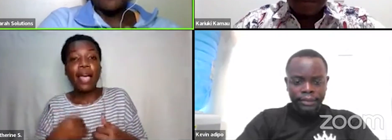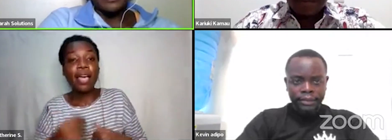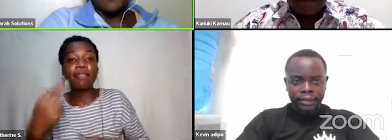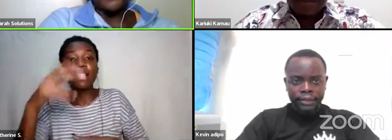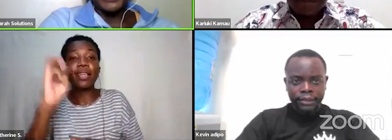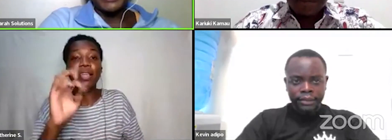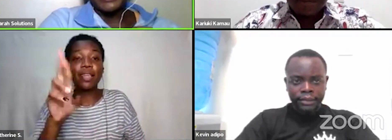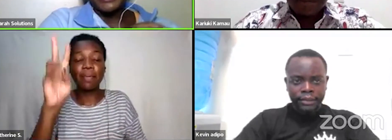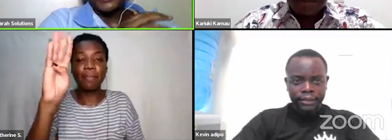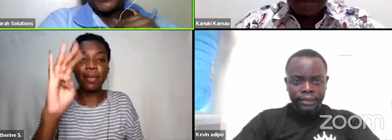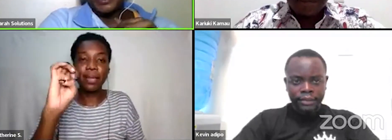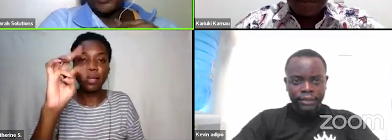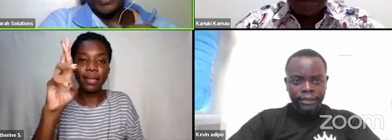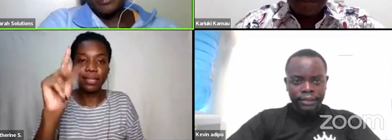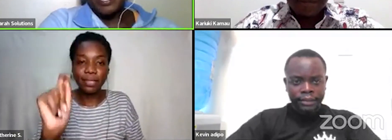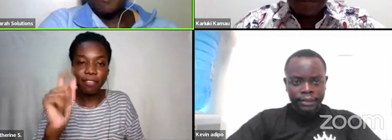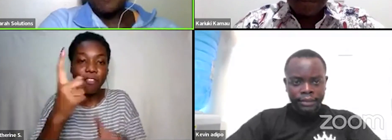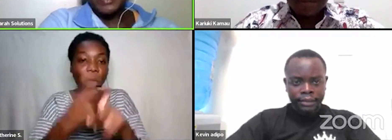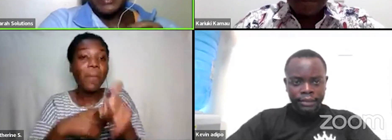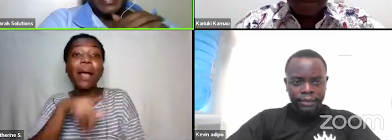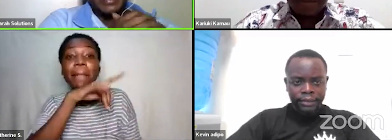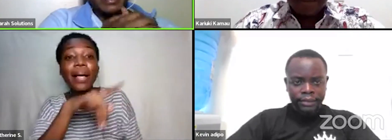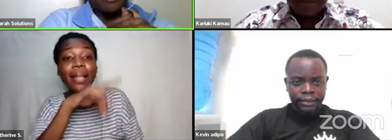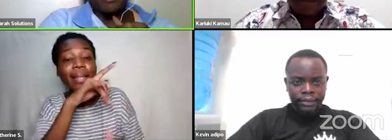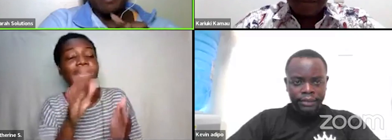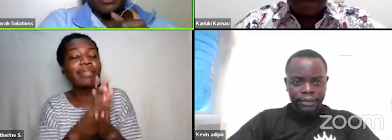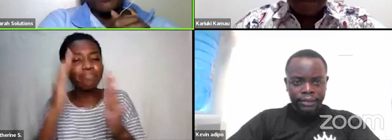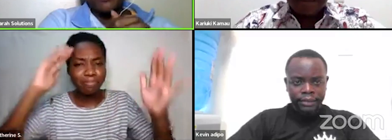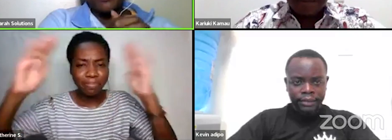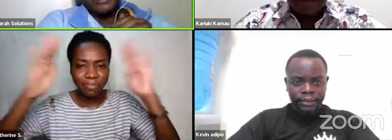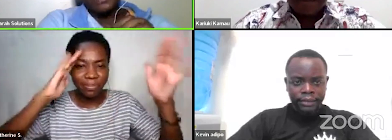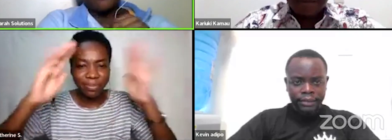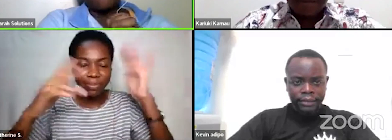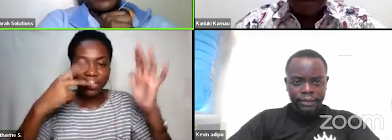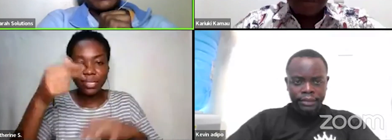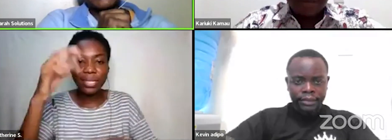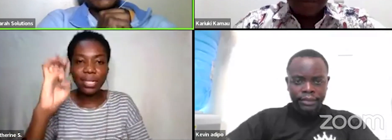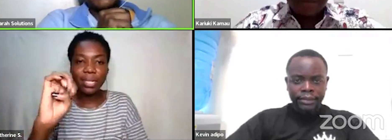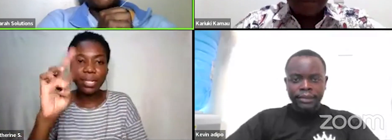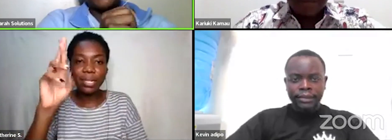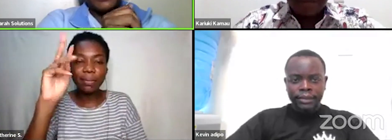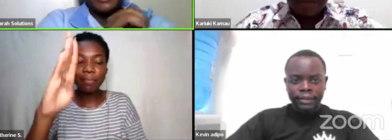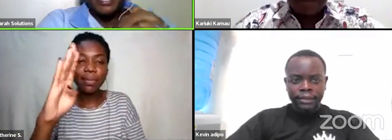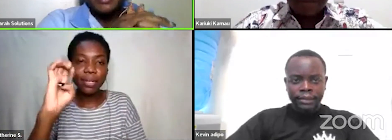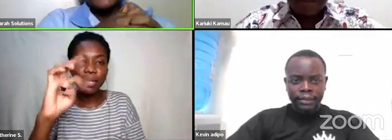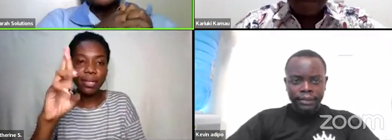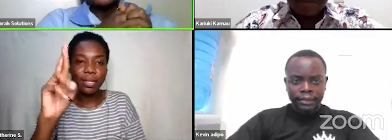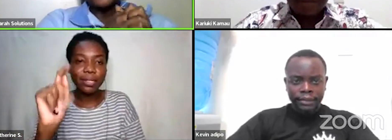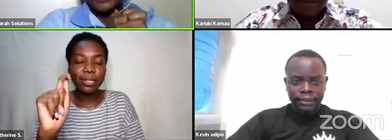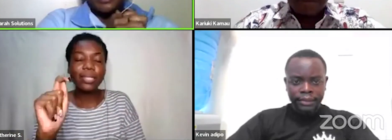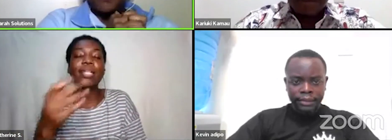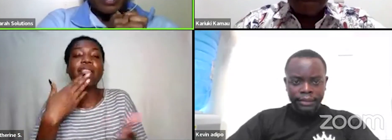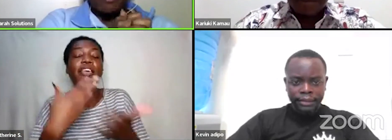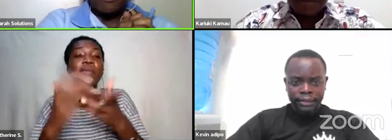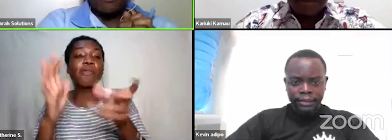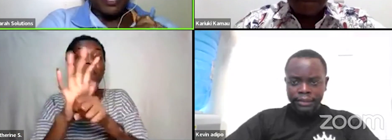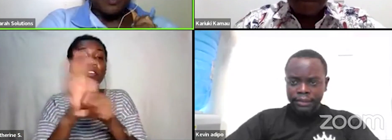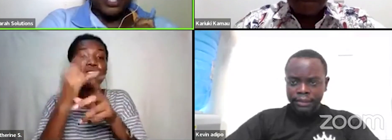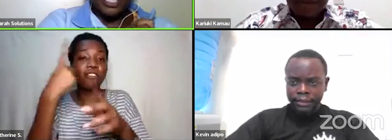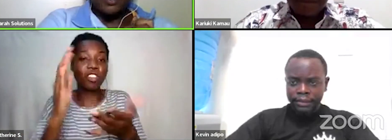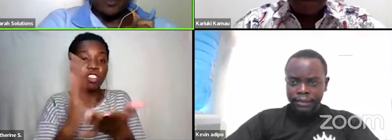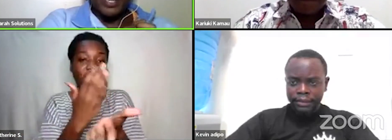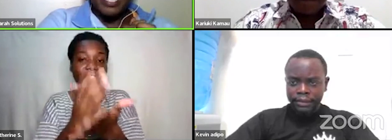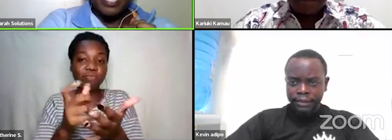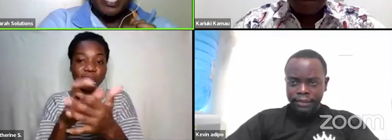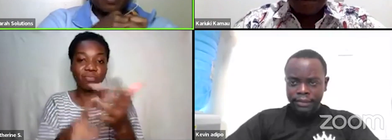Zake is from Kampala. Hello, Herbert Zake. Thank you very much for sharing our flyers in Uganda. You are wonderful.